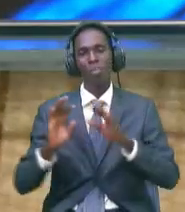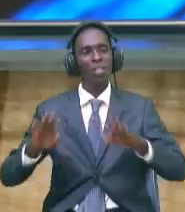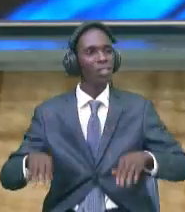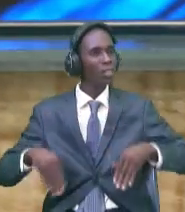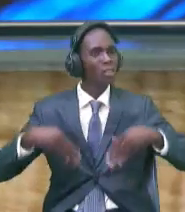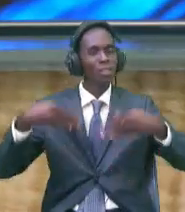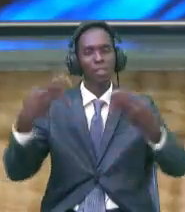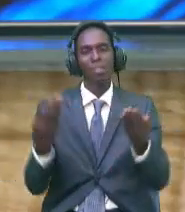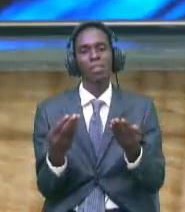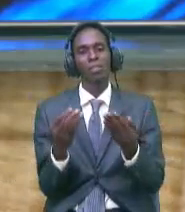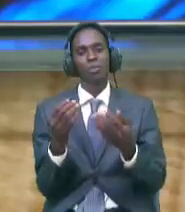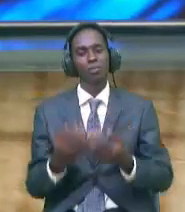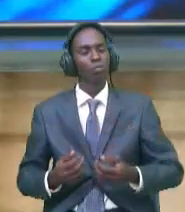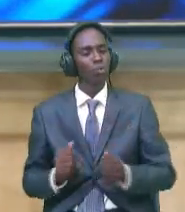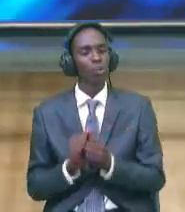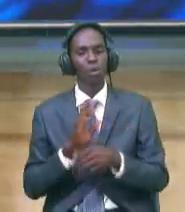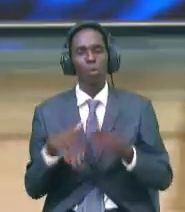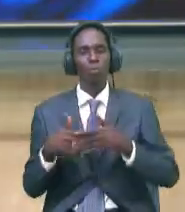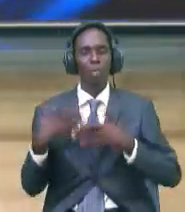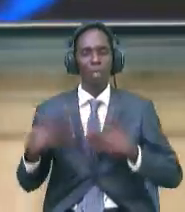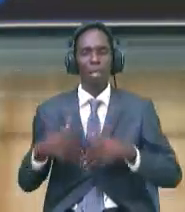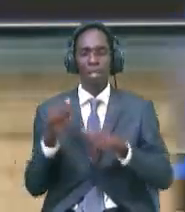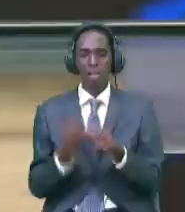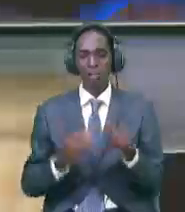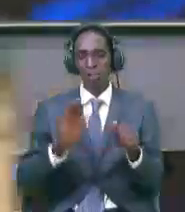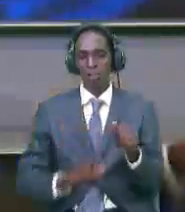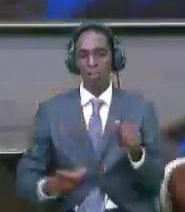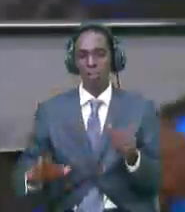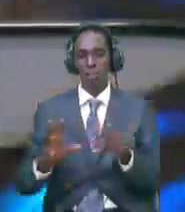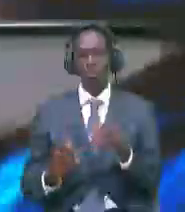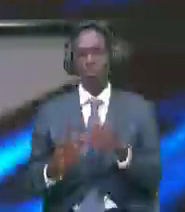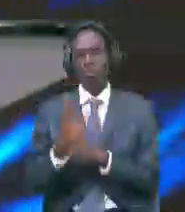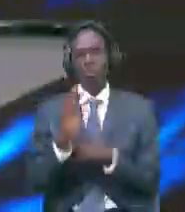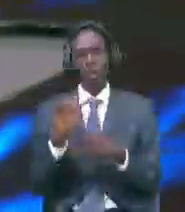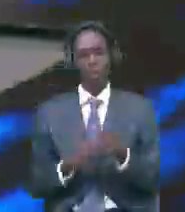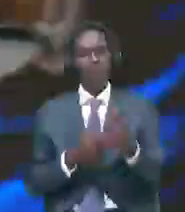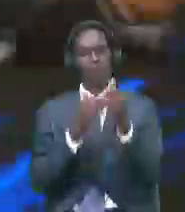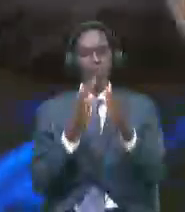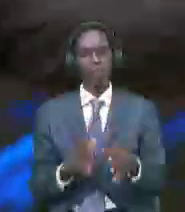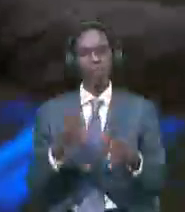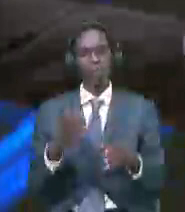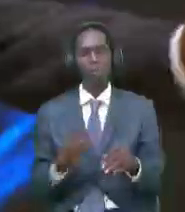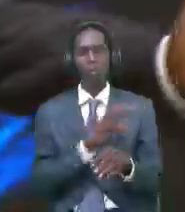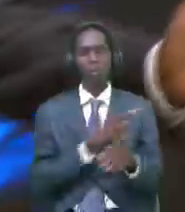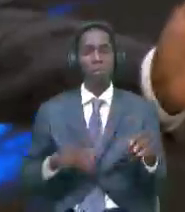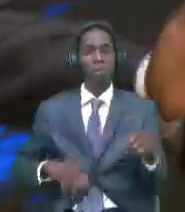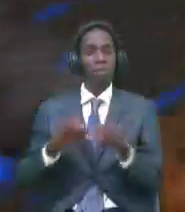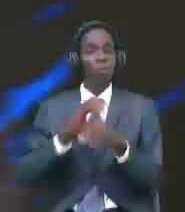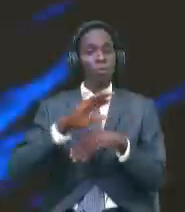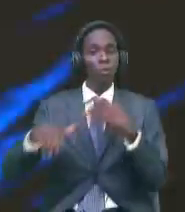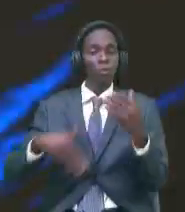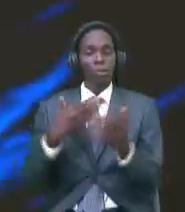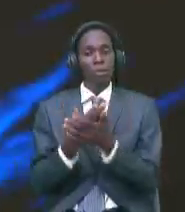sacrificially. And every sage, every child of God, every believer, every follower of Christ, in all those churches,